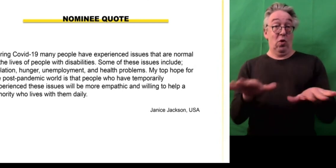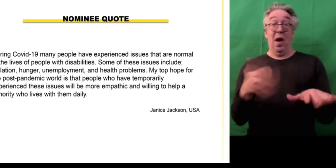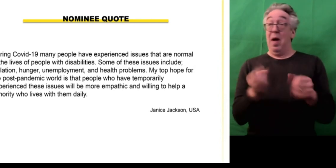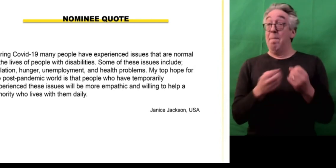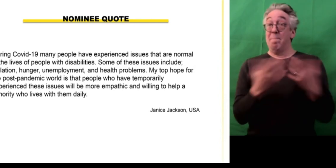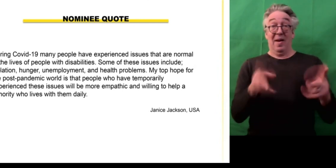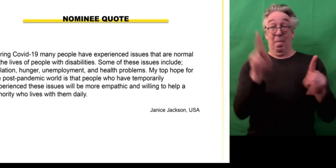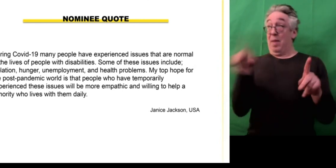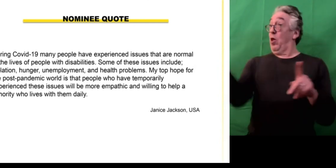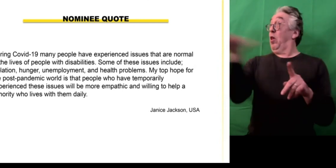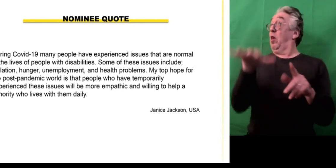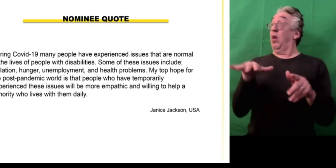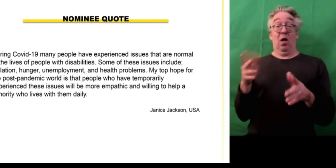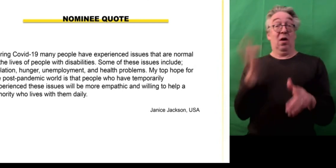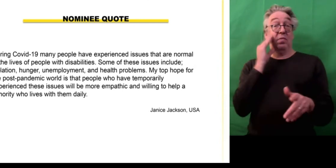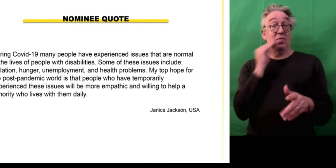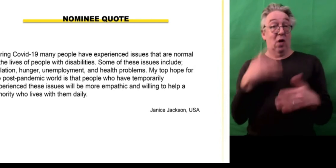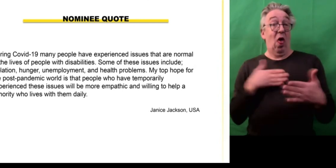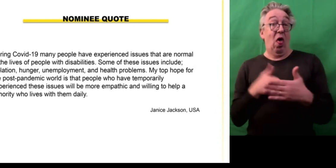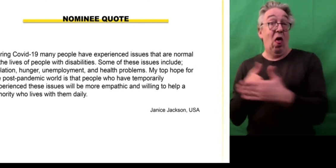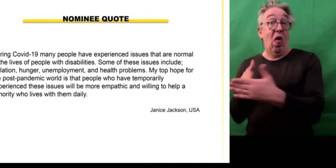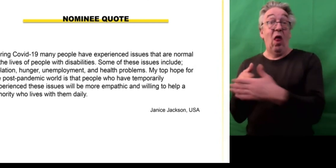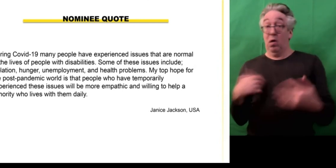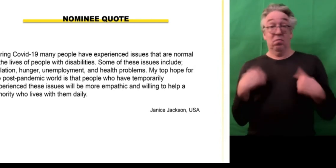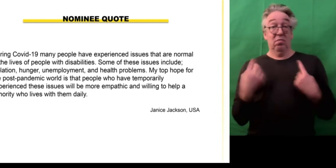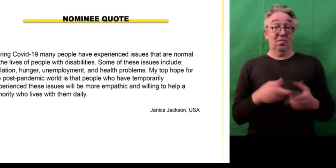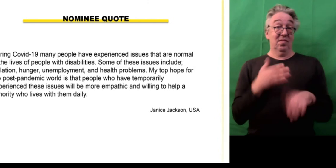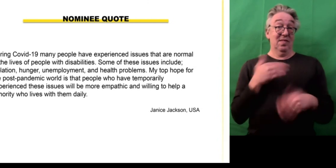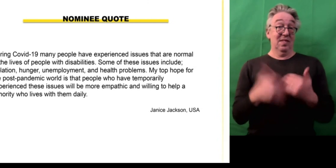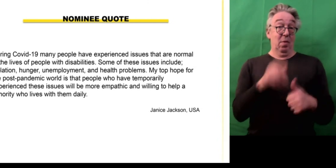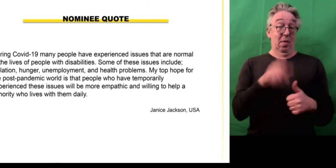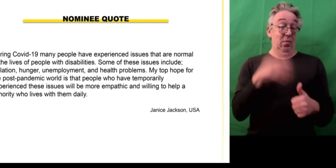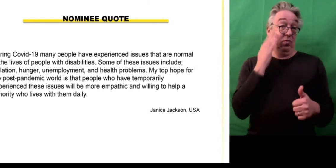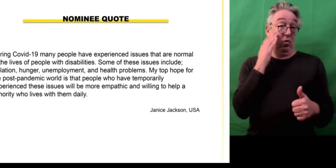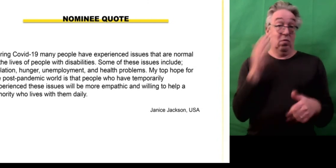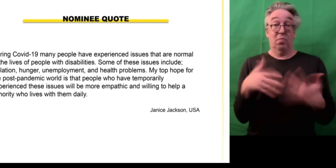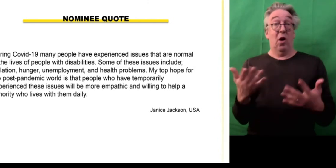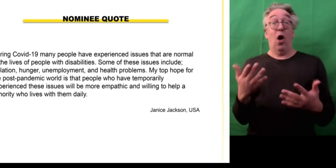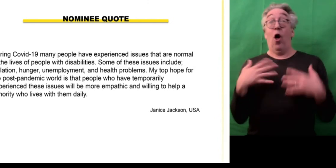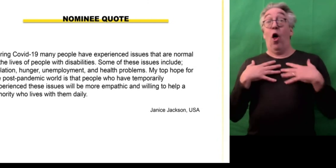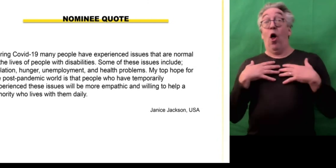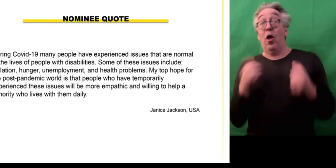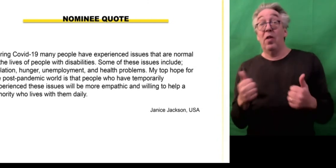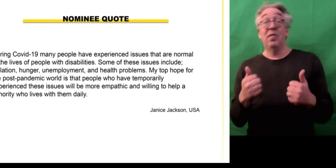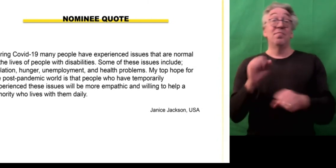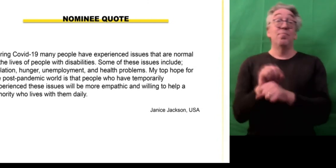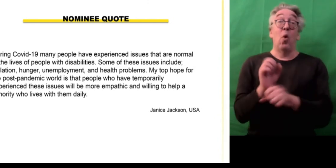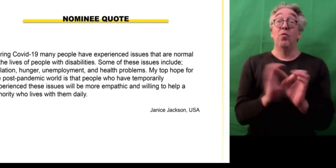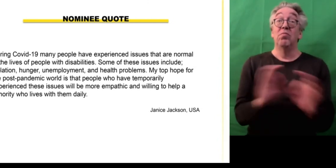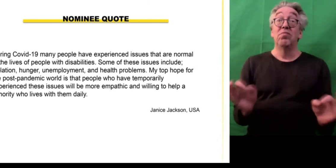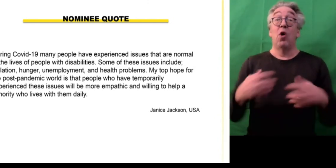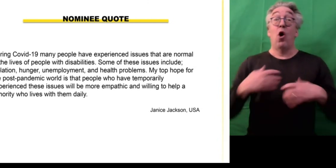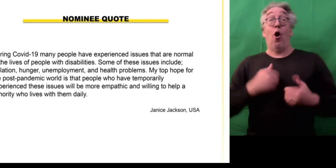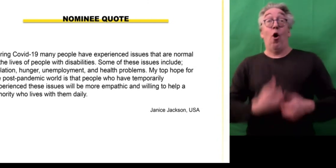with disabilities. Some of these issues include isolation, hunger, unemployment, and health problems. My top hope for the post-pandemic world is that